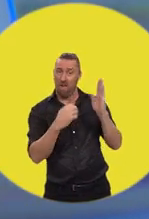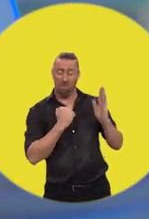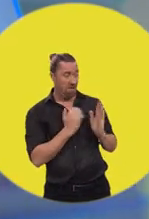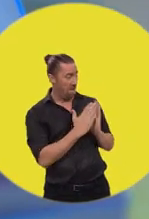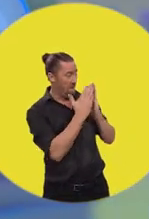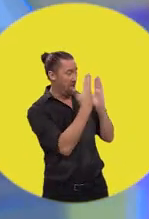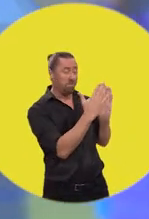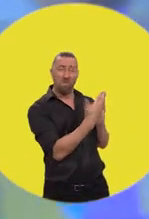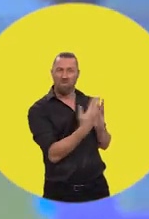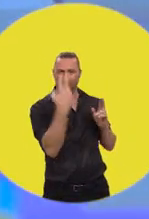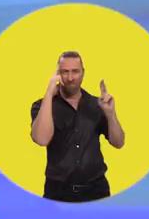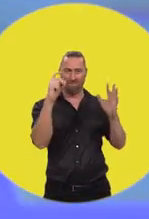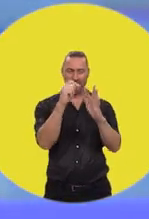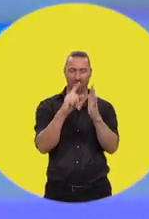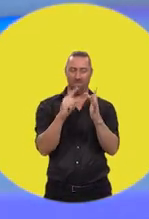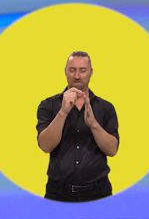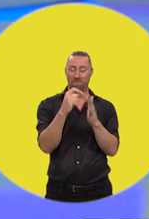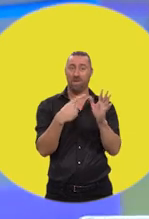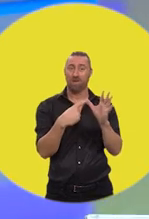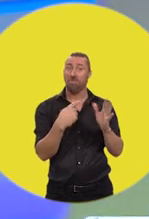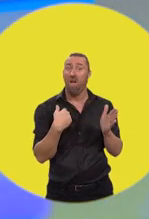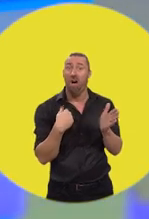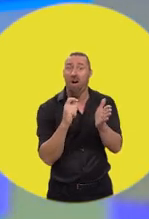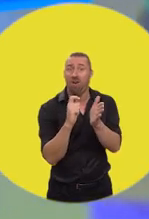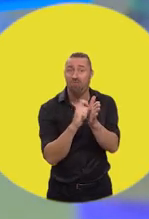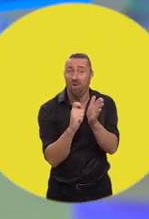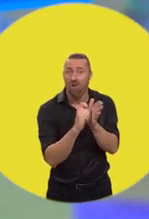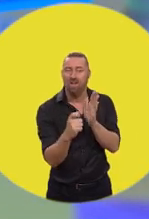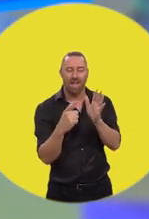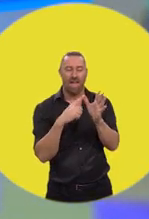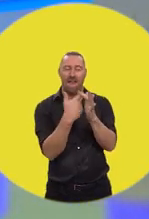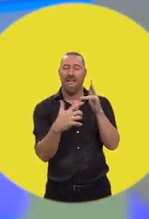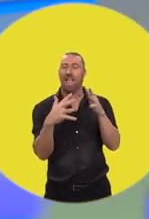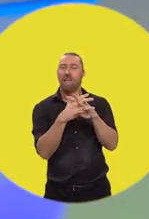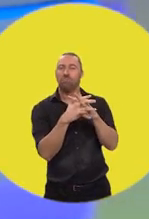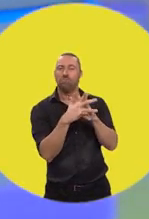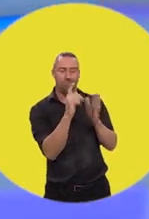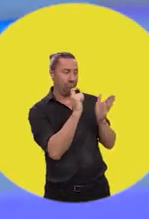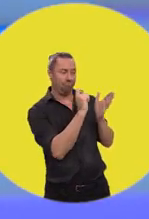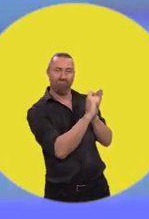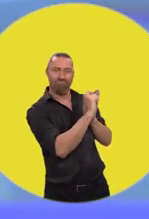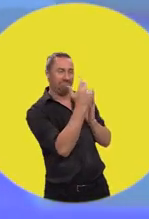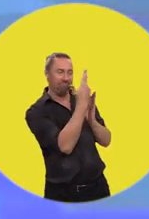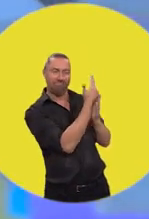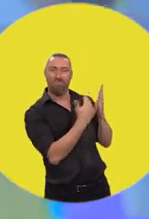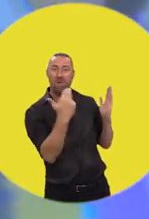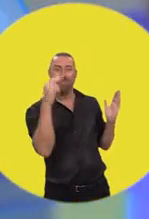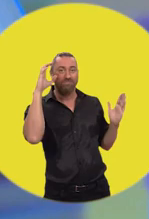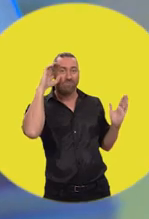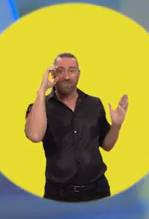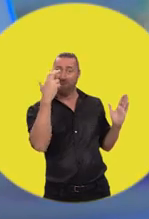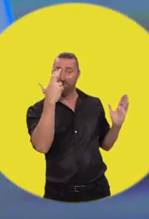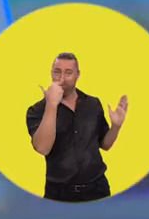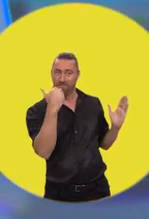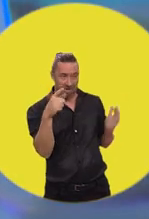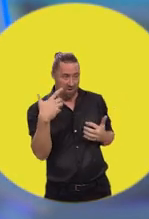books, Pippa, written by me and illustrated by Andrew Plant. Are you ready to go on a big adventure with Pippa?